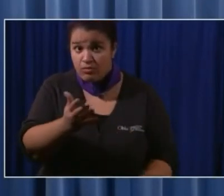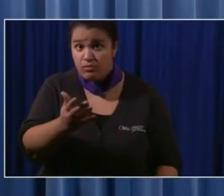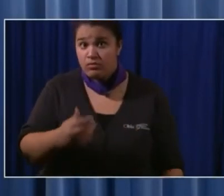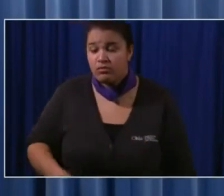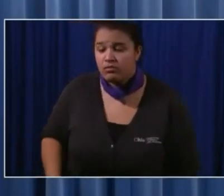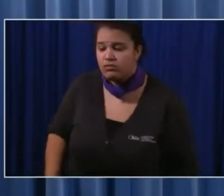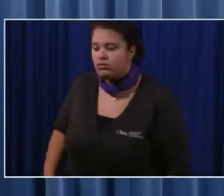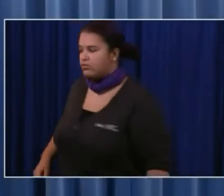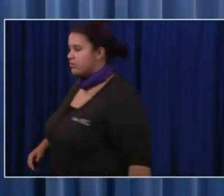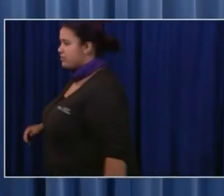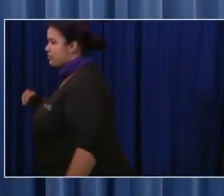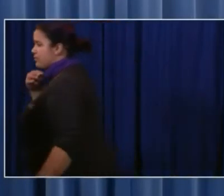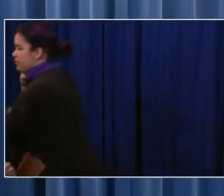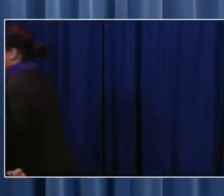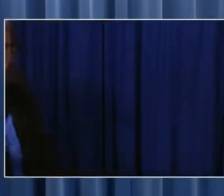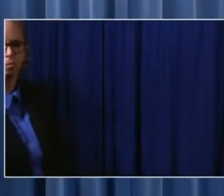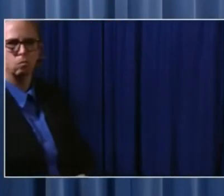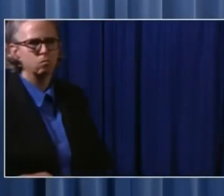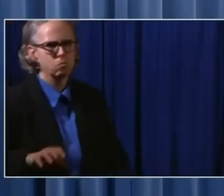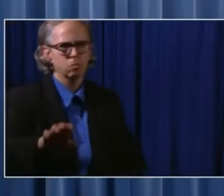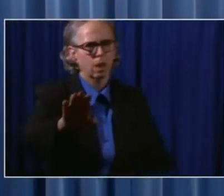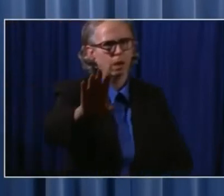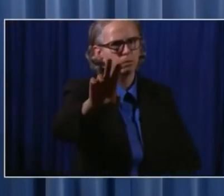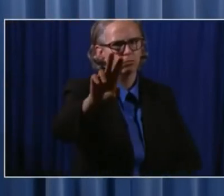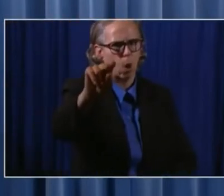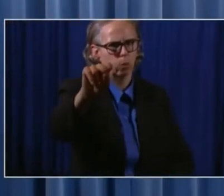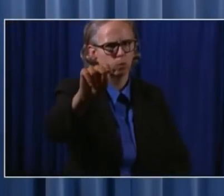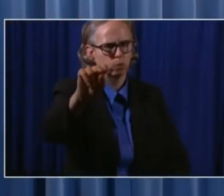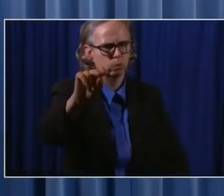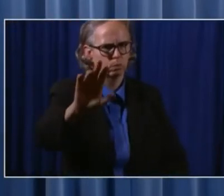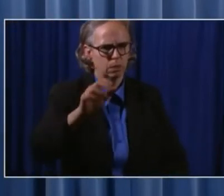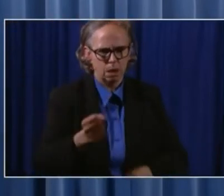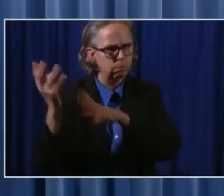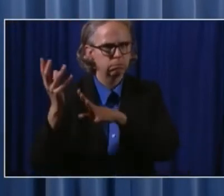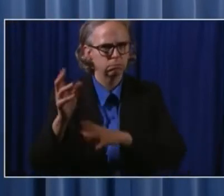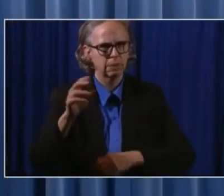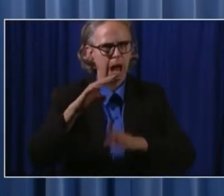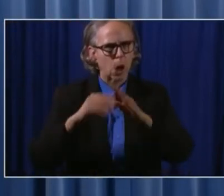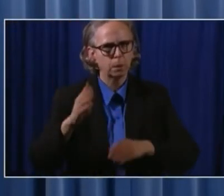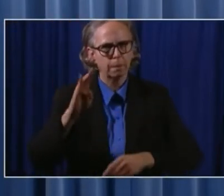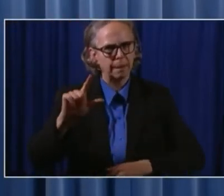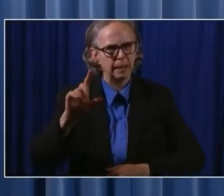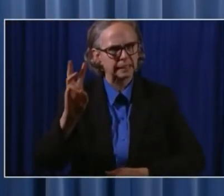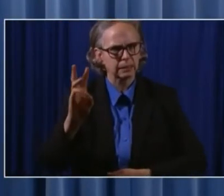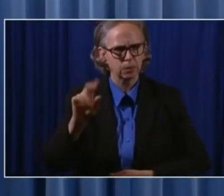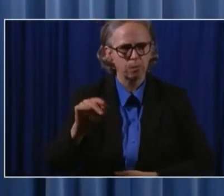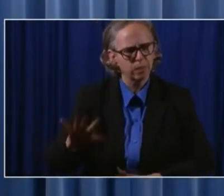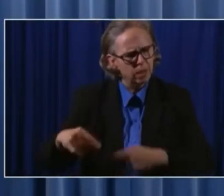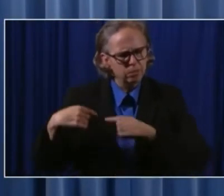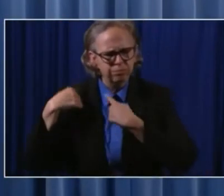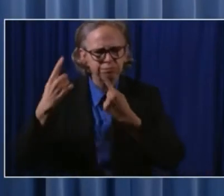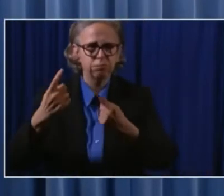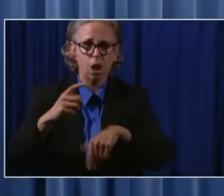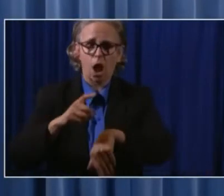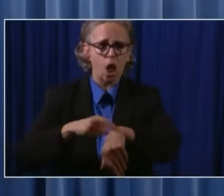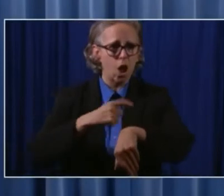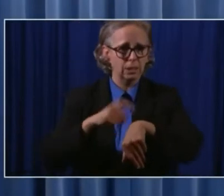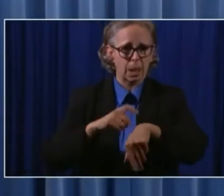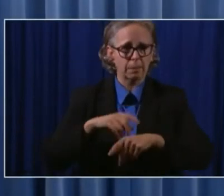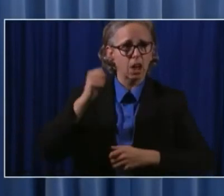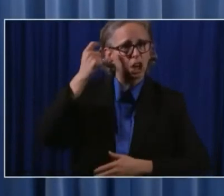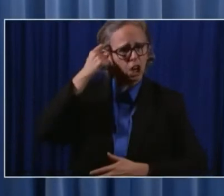No, I would not. For a long time, I've advocated, Lieutenant Governor's advocated for a